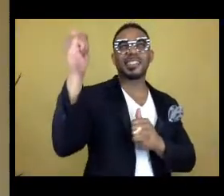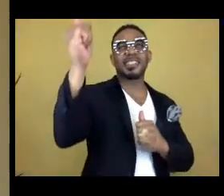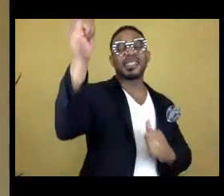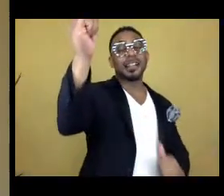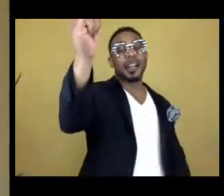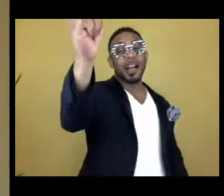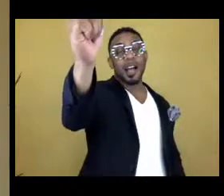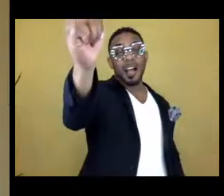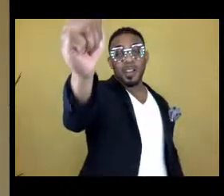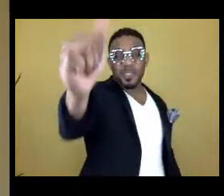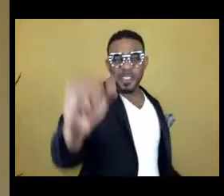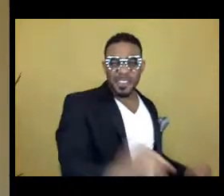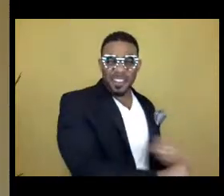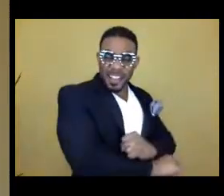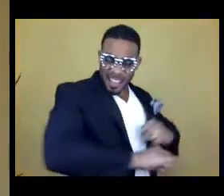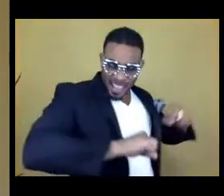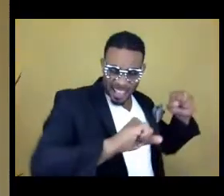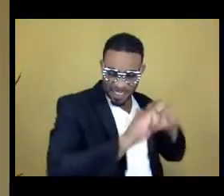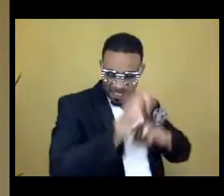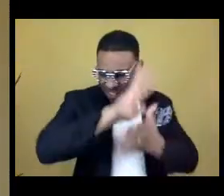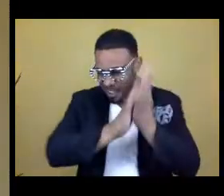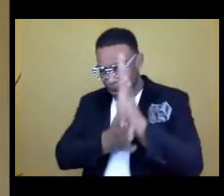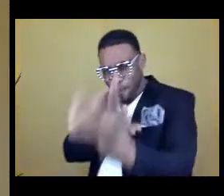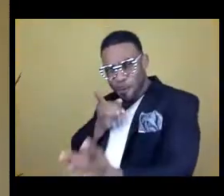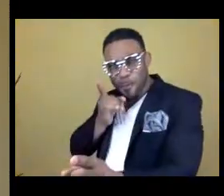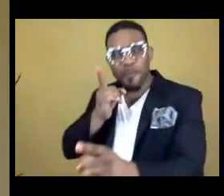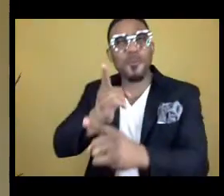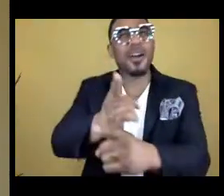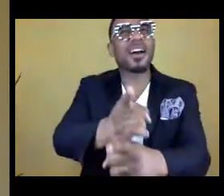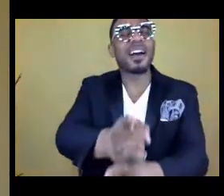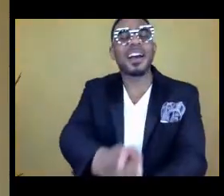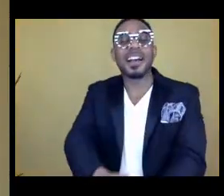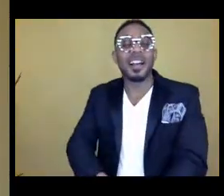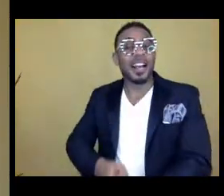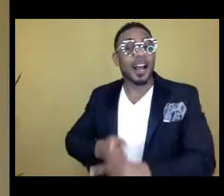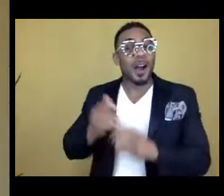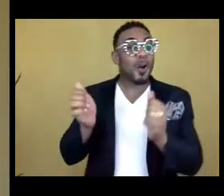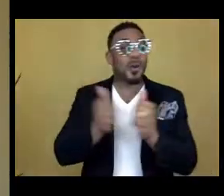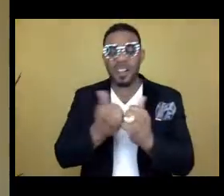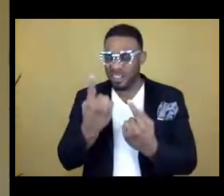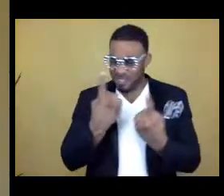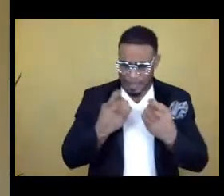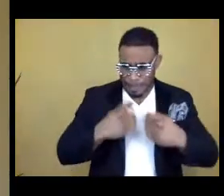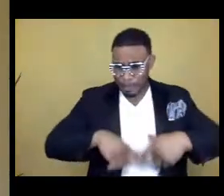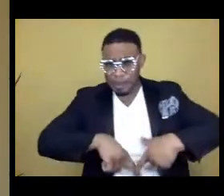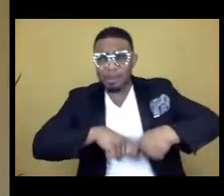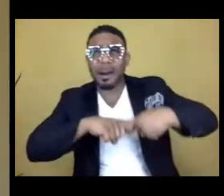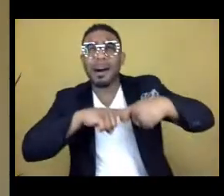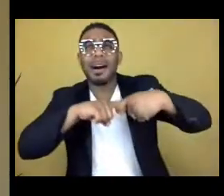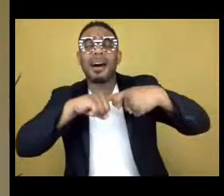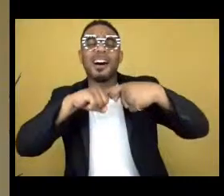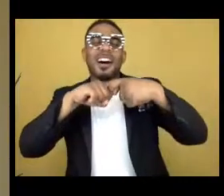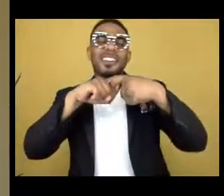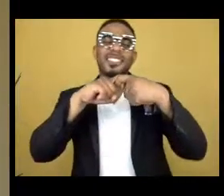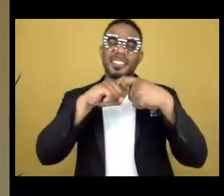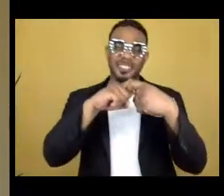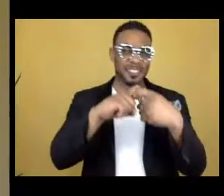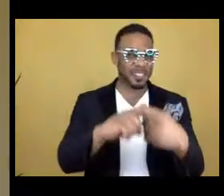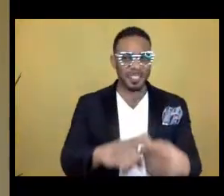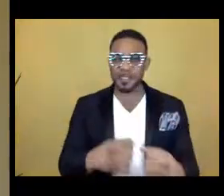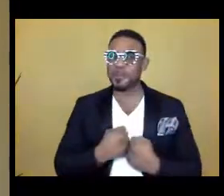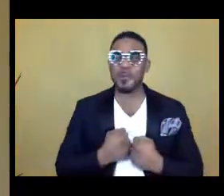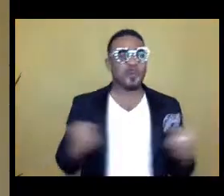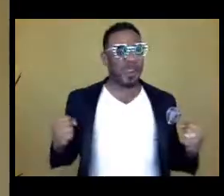far, to fight for the right without question or pause, to